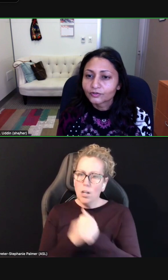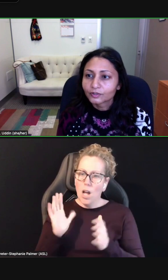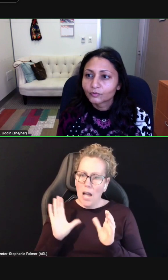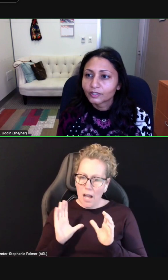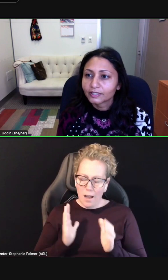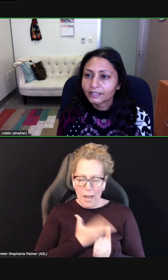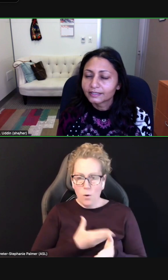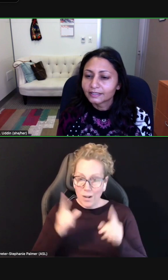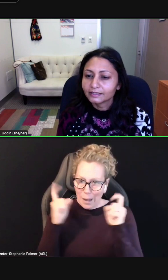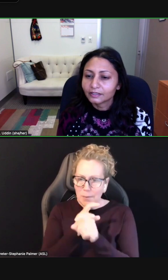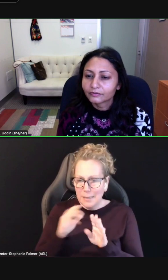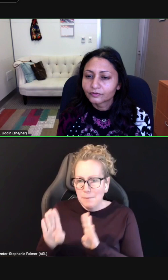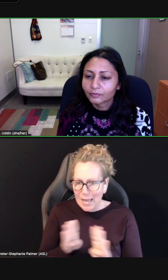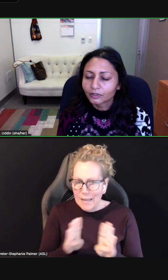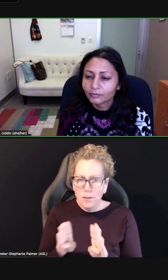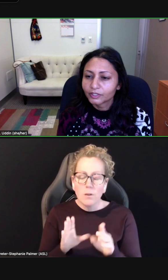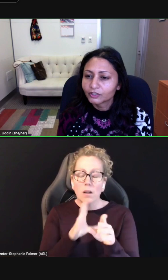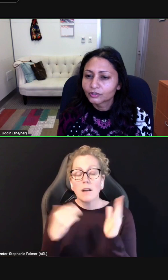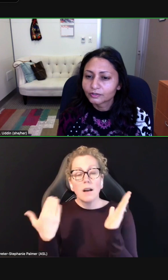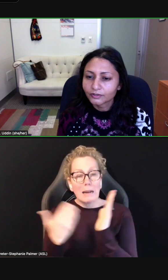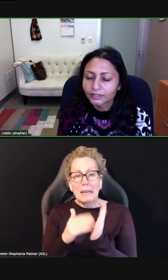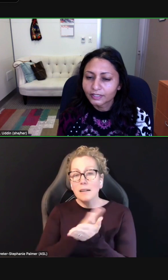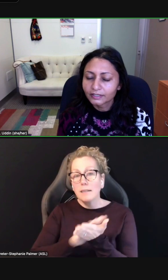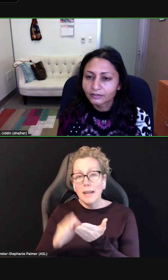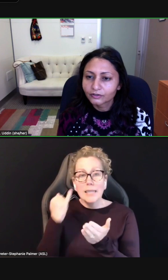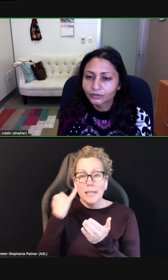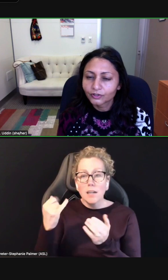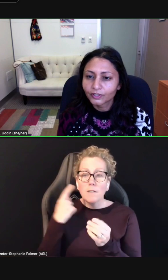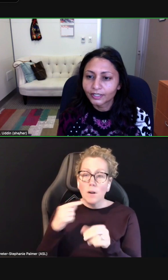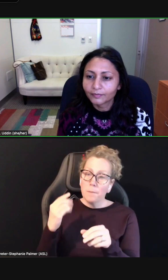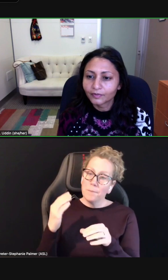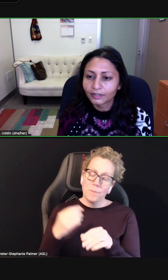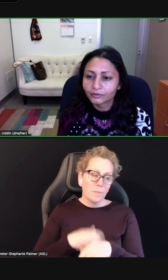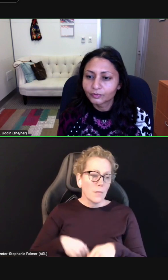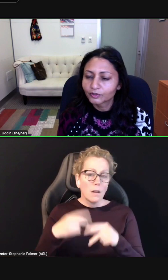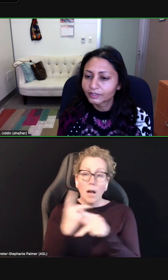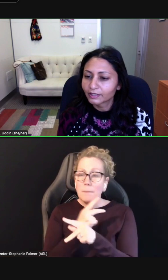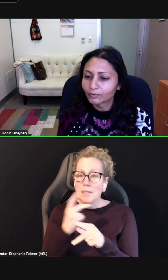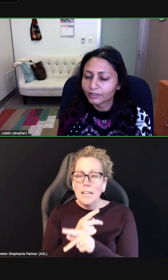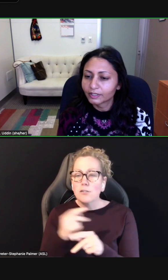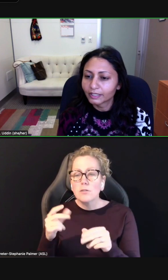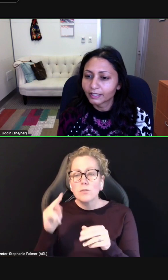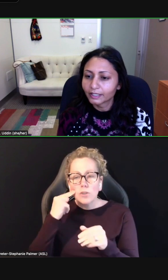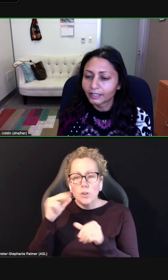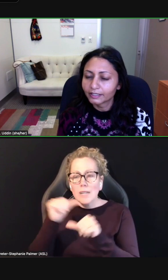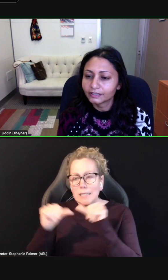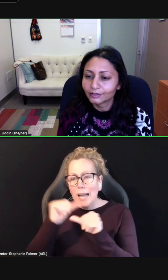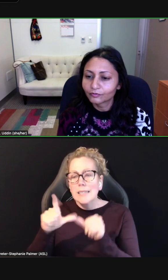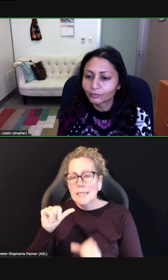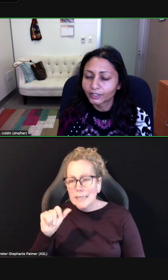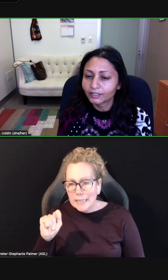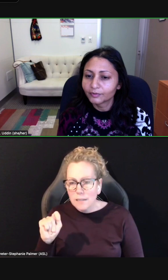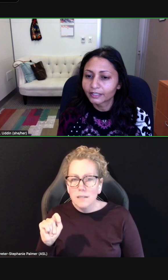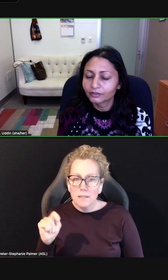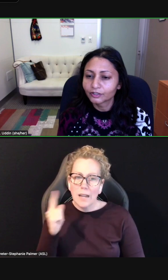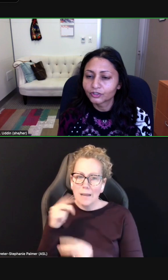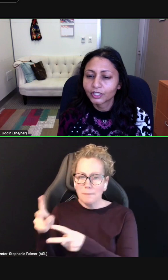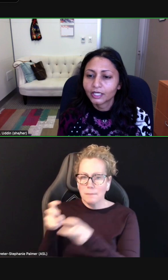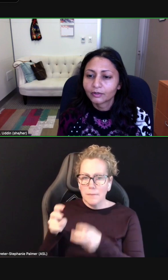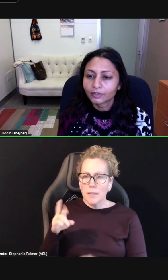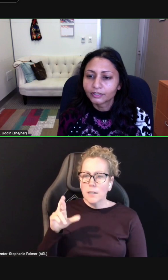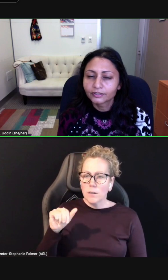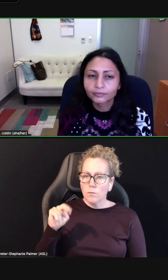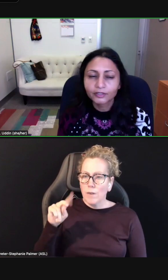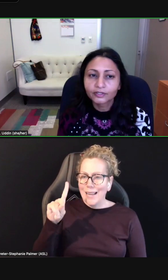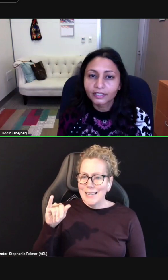there's also some really nice ideas from the computational neuroscience literature. I'm just pulling out one idea from Randy